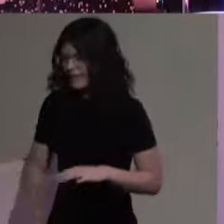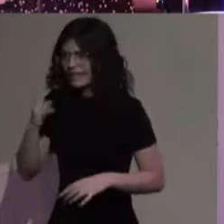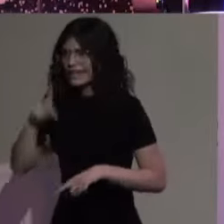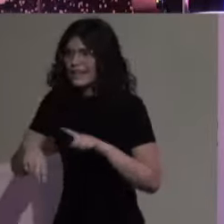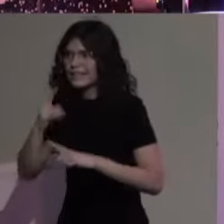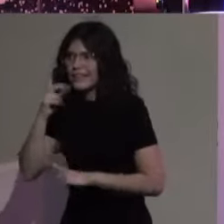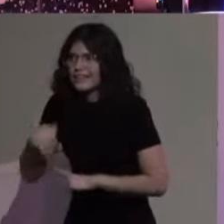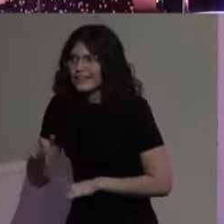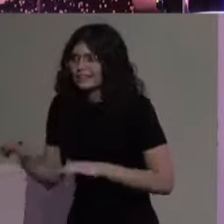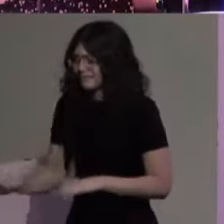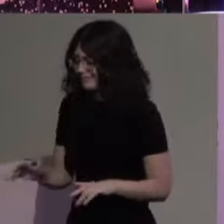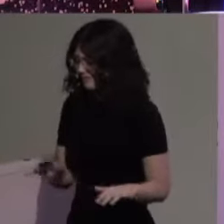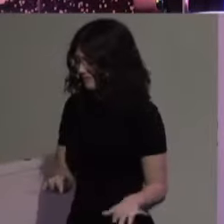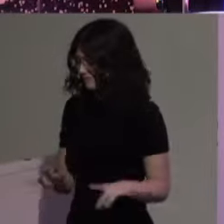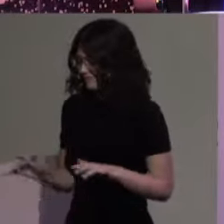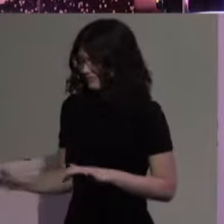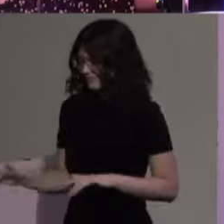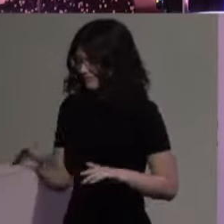Can't see this.